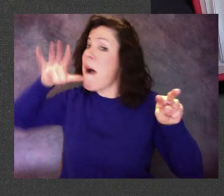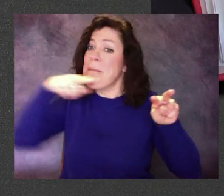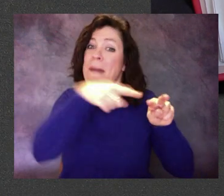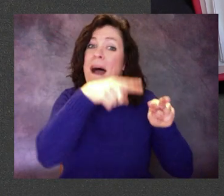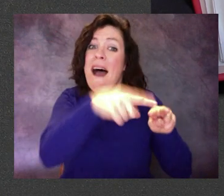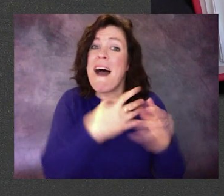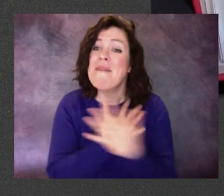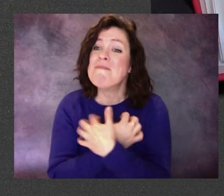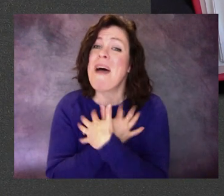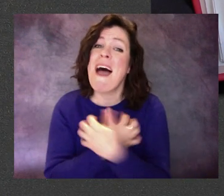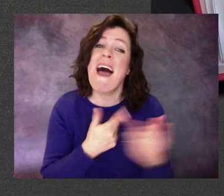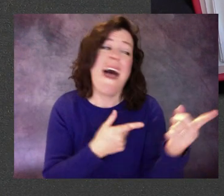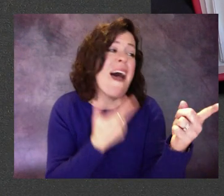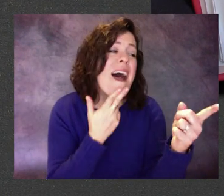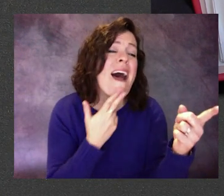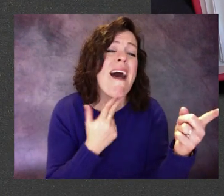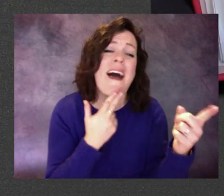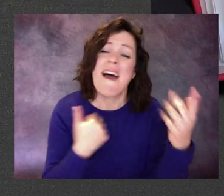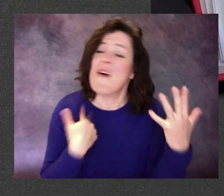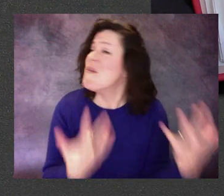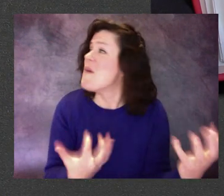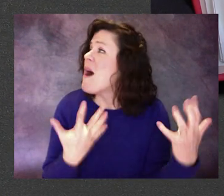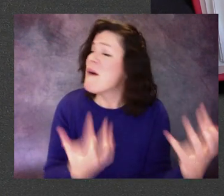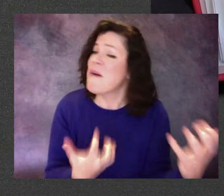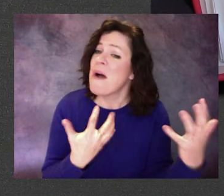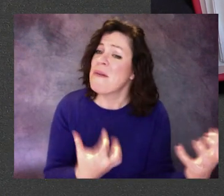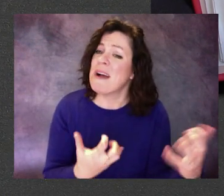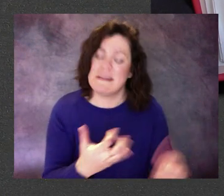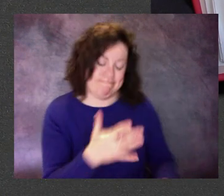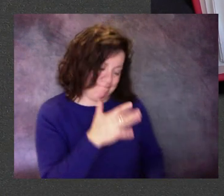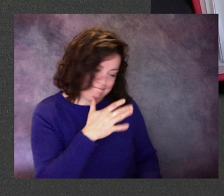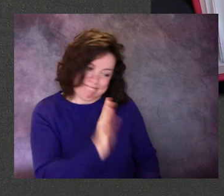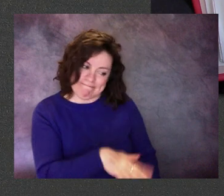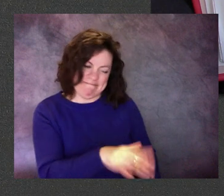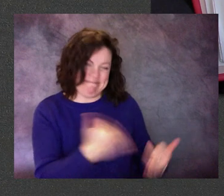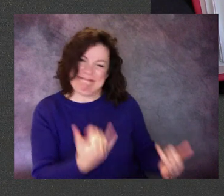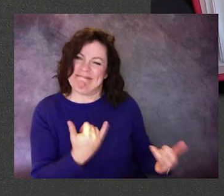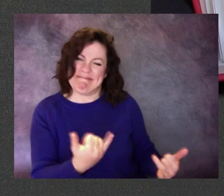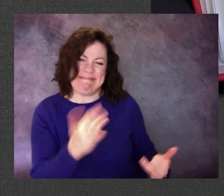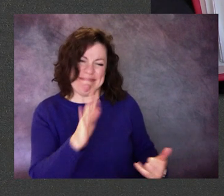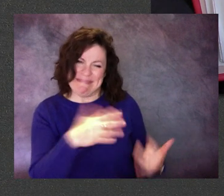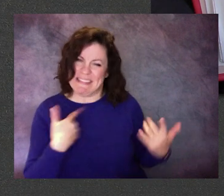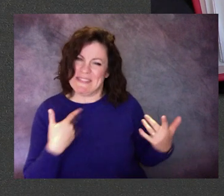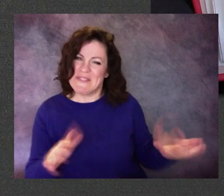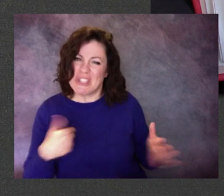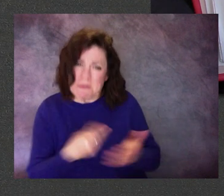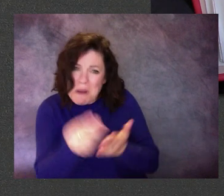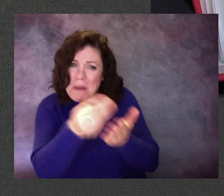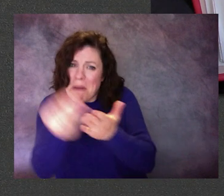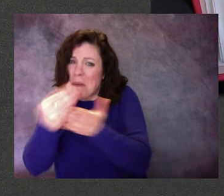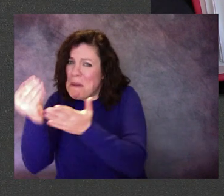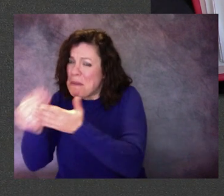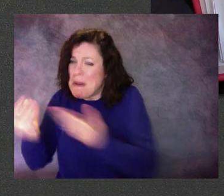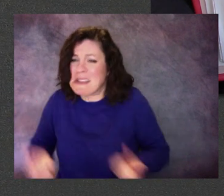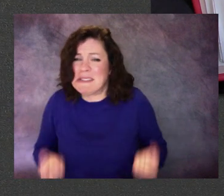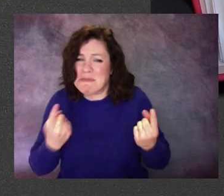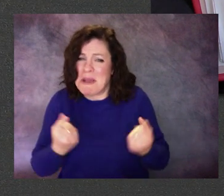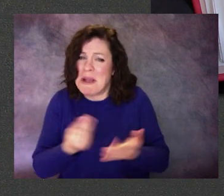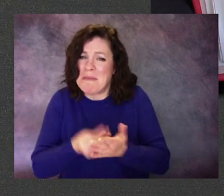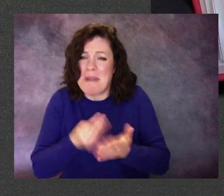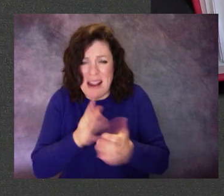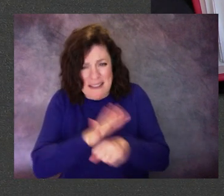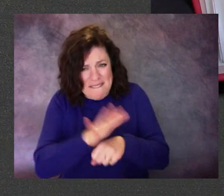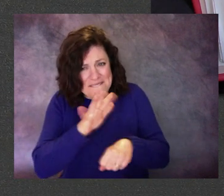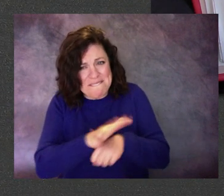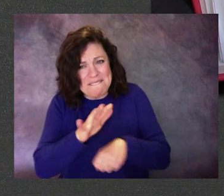said, "look, there's the very bear I've always wanted." "Not today, dear," her mother sighed. "I've spent too much already. Besides,